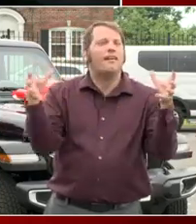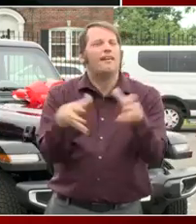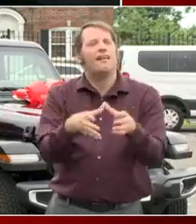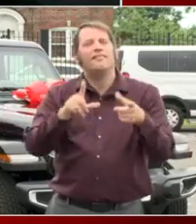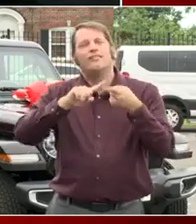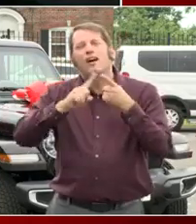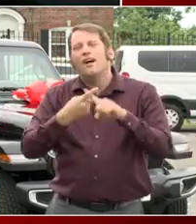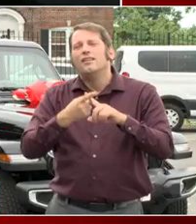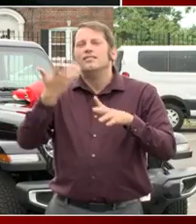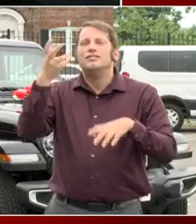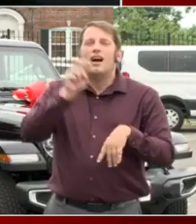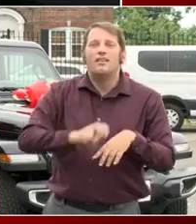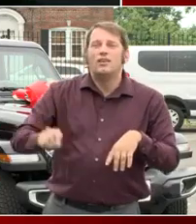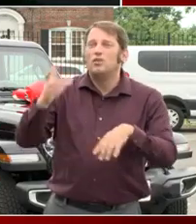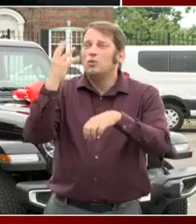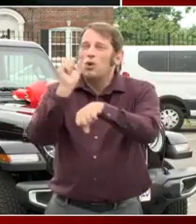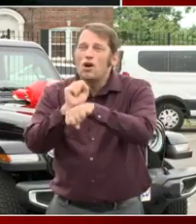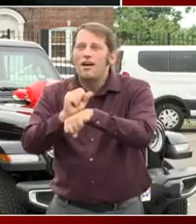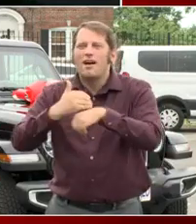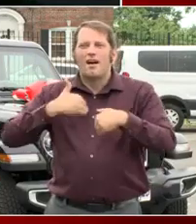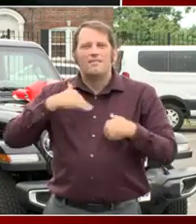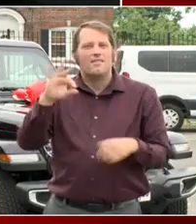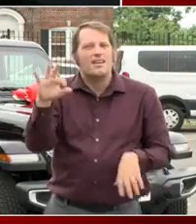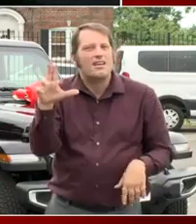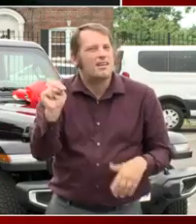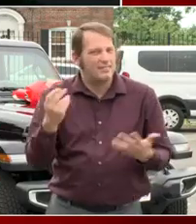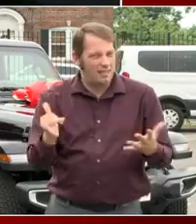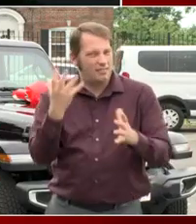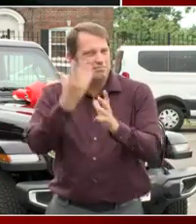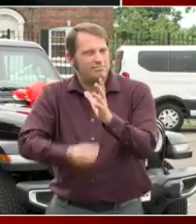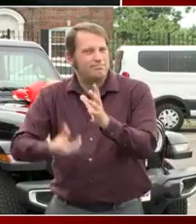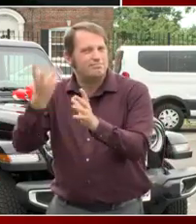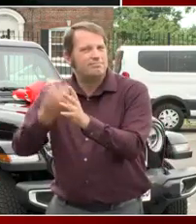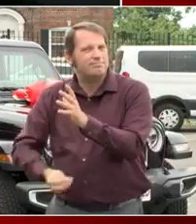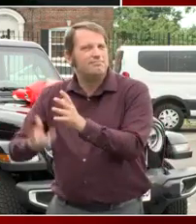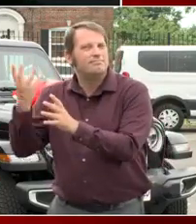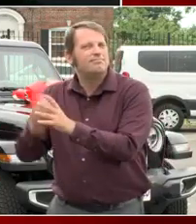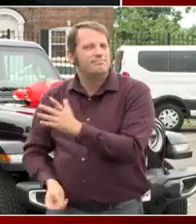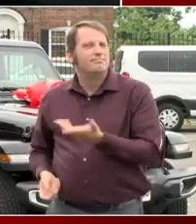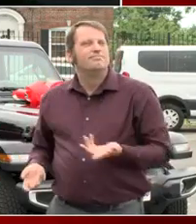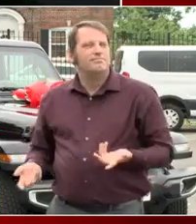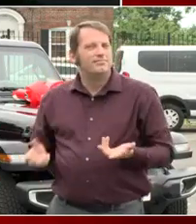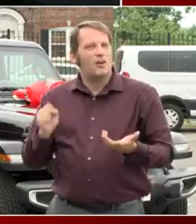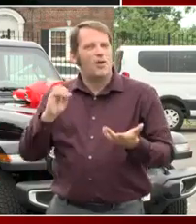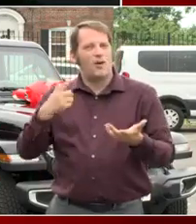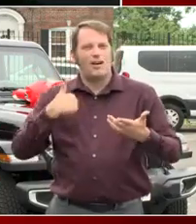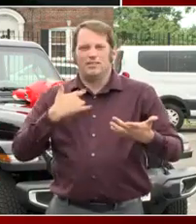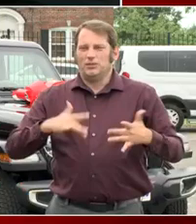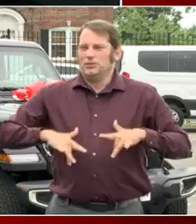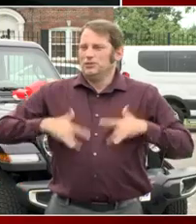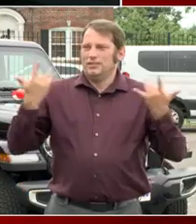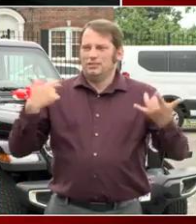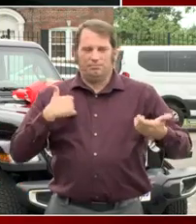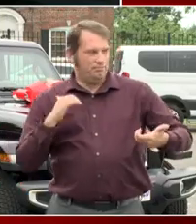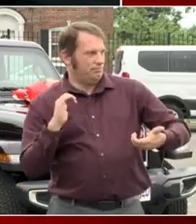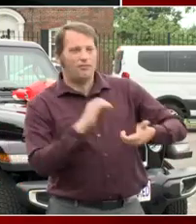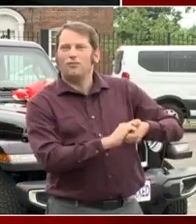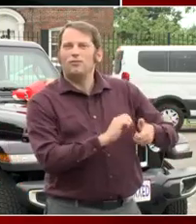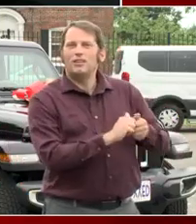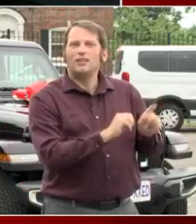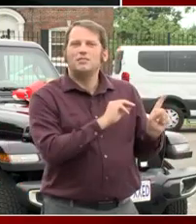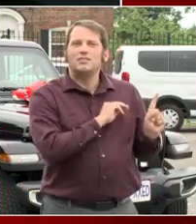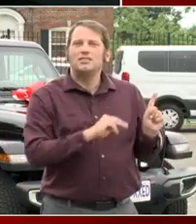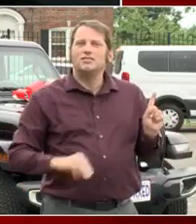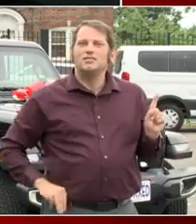we were thrilled to be able to partner with the mayor's office on this giveaway. As the mayor explained, it's 2 round-trip tickets anywhere we